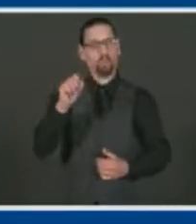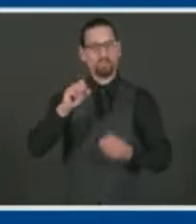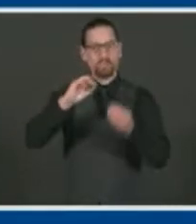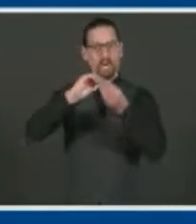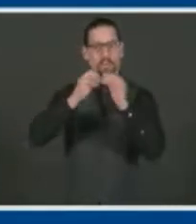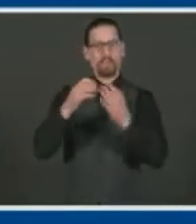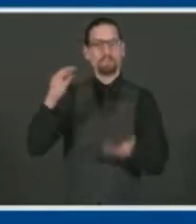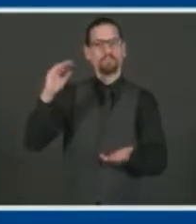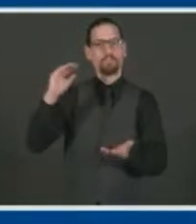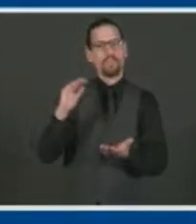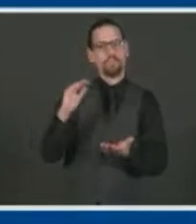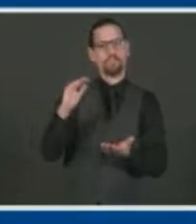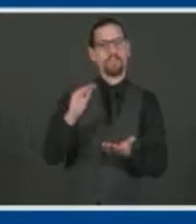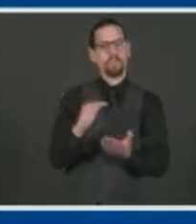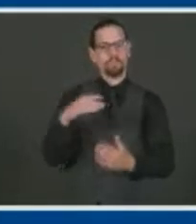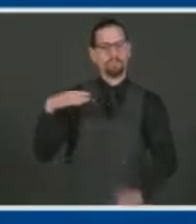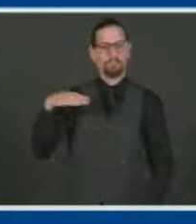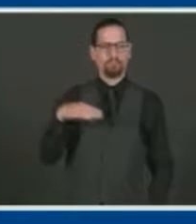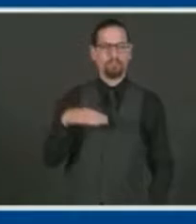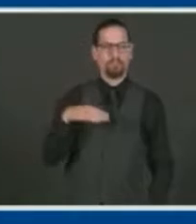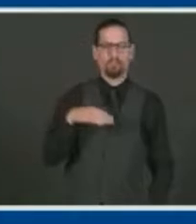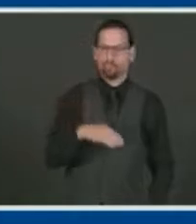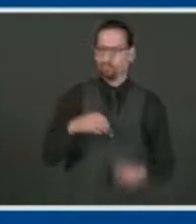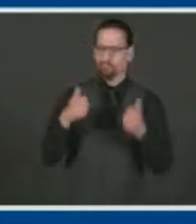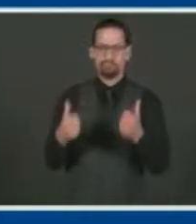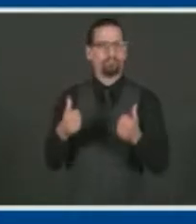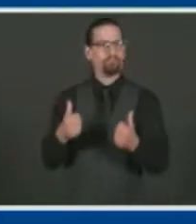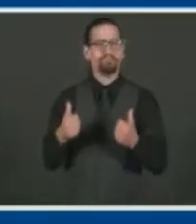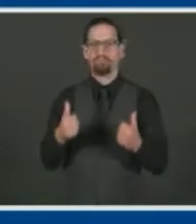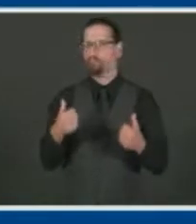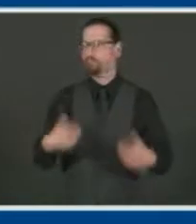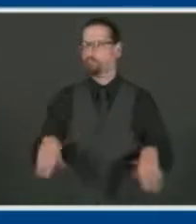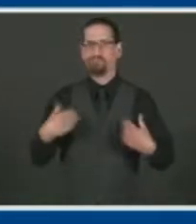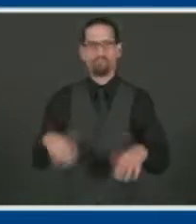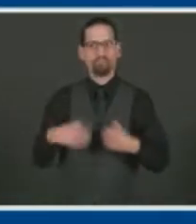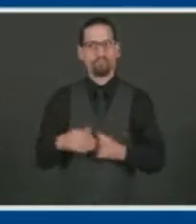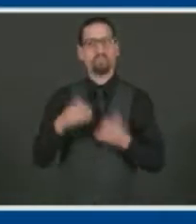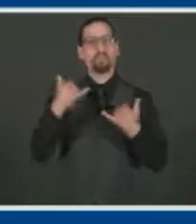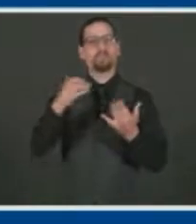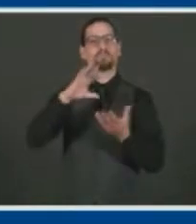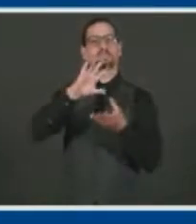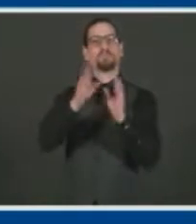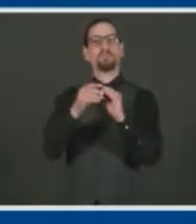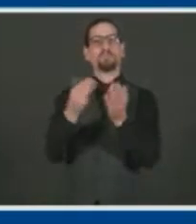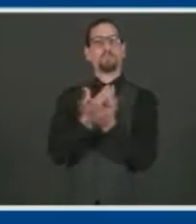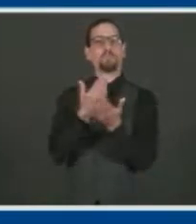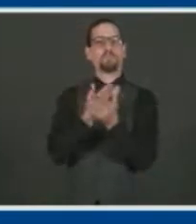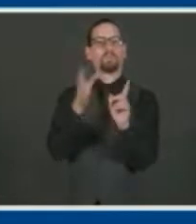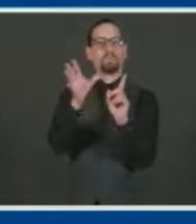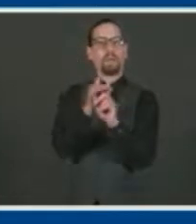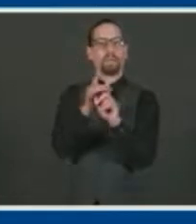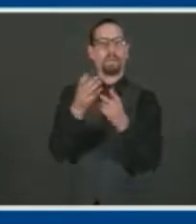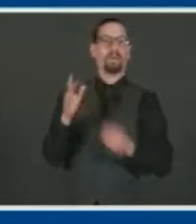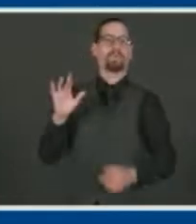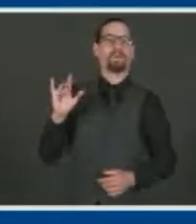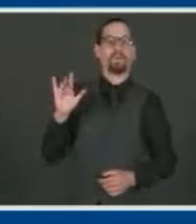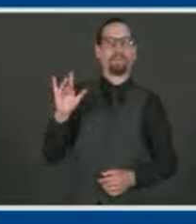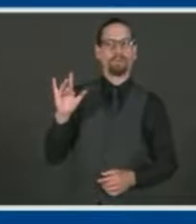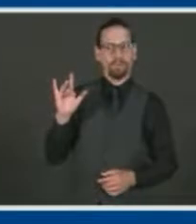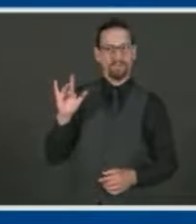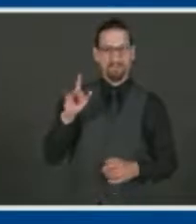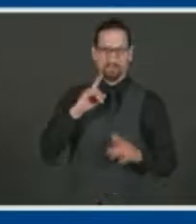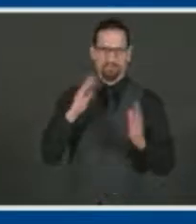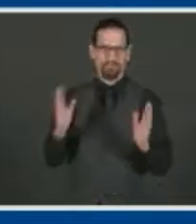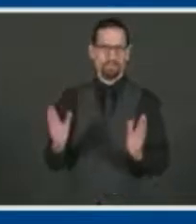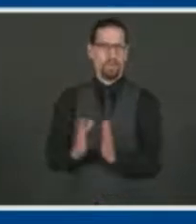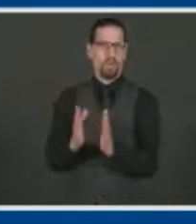We continue to see a good trend. Today, we report 25 new cases, very few new cases, and